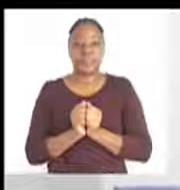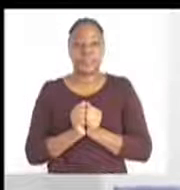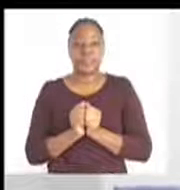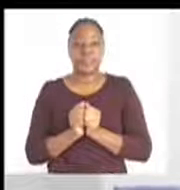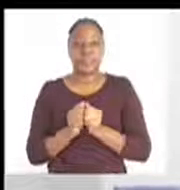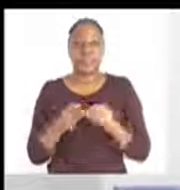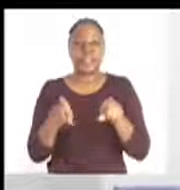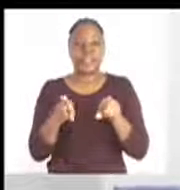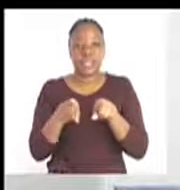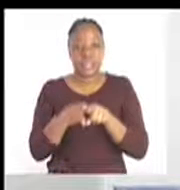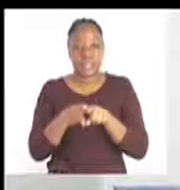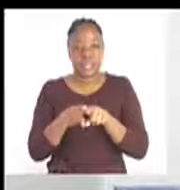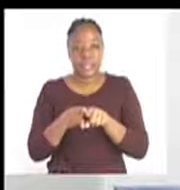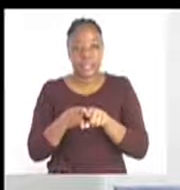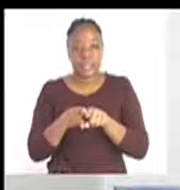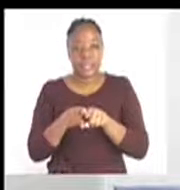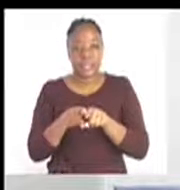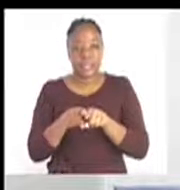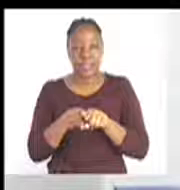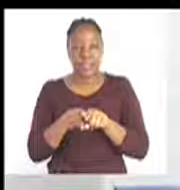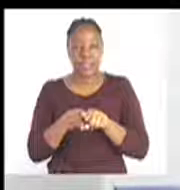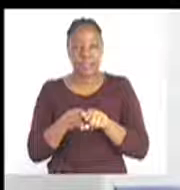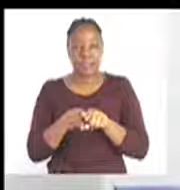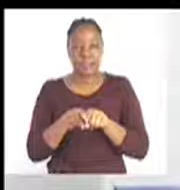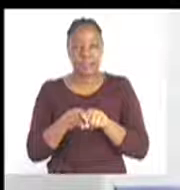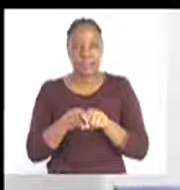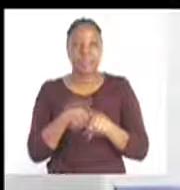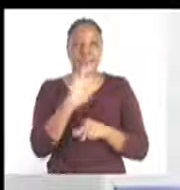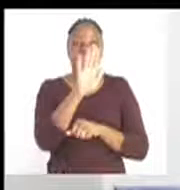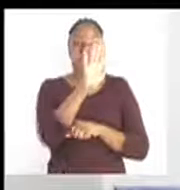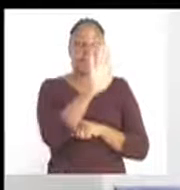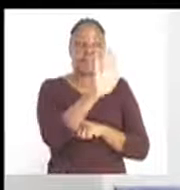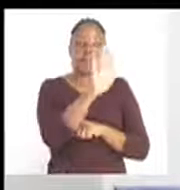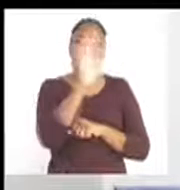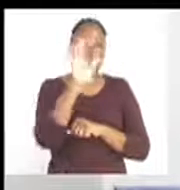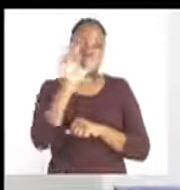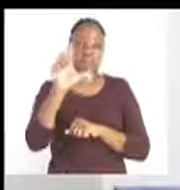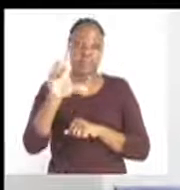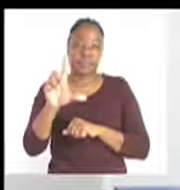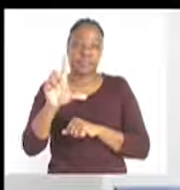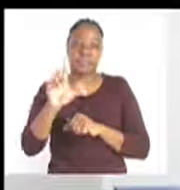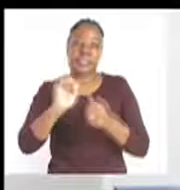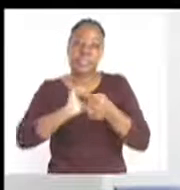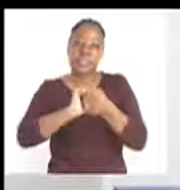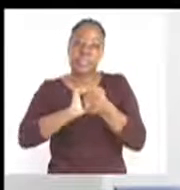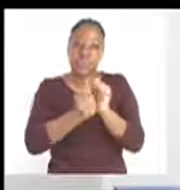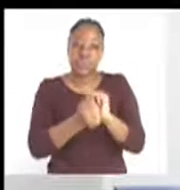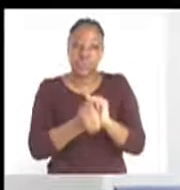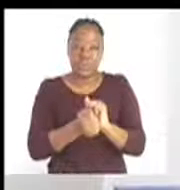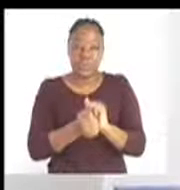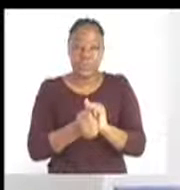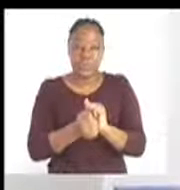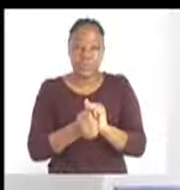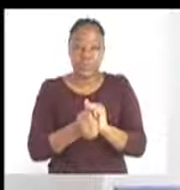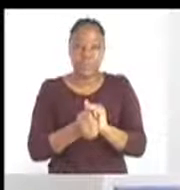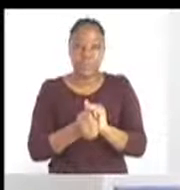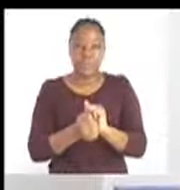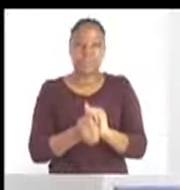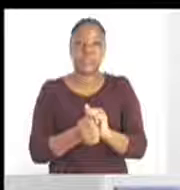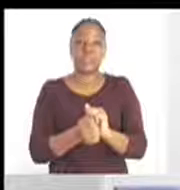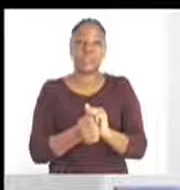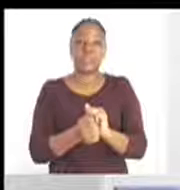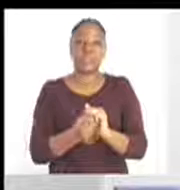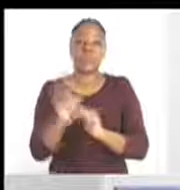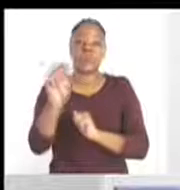it here. We have our 5 liters. Now to change or to convert our 5